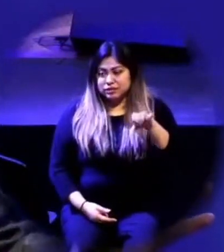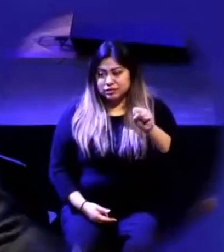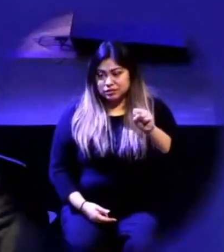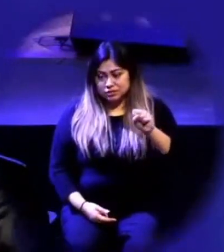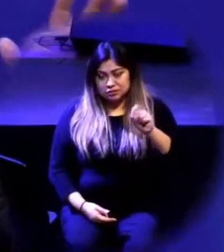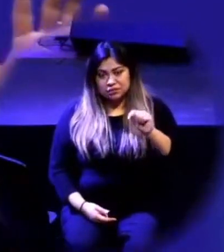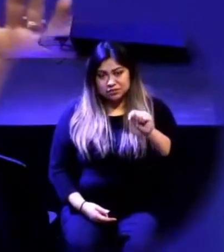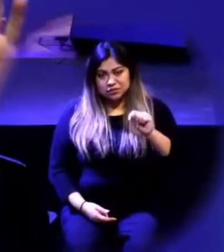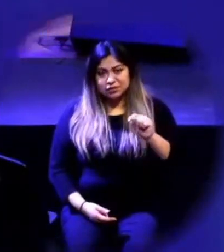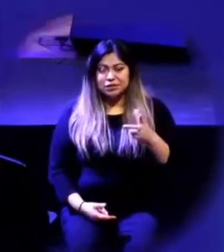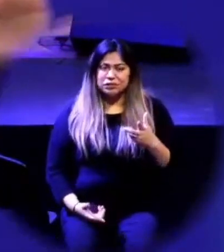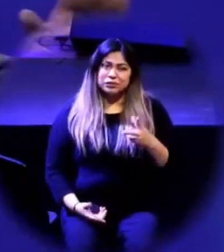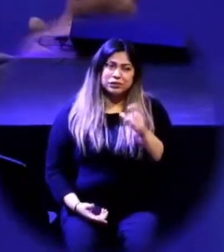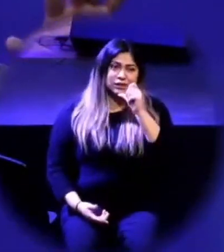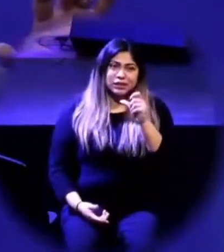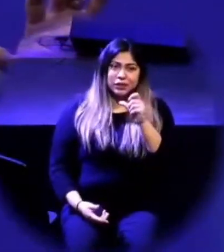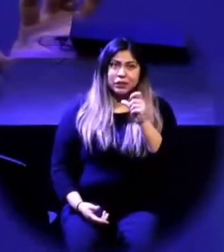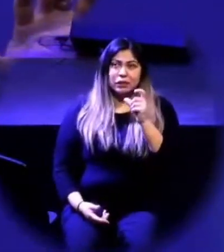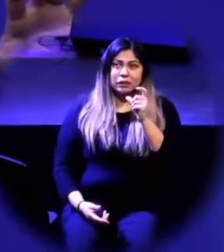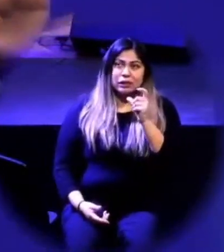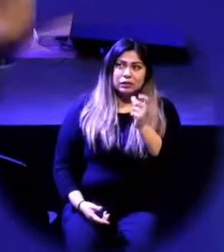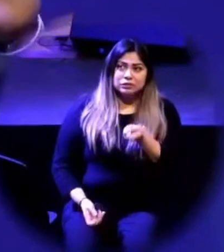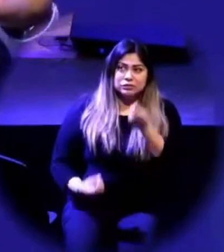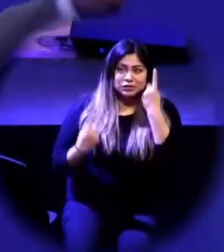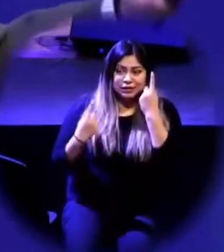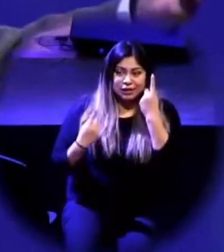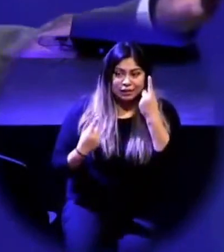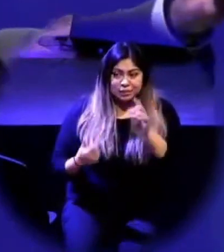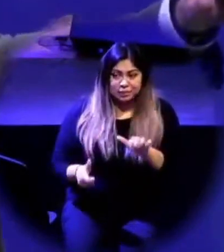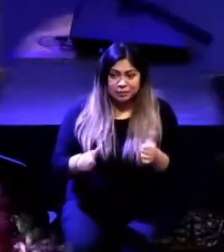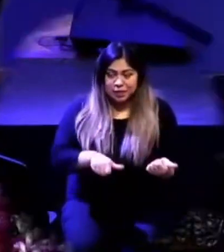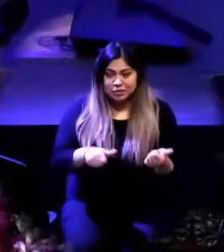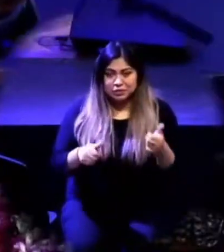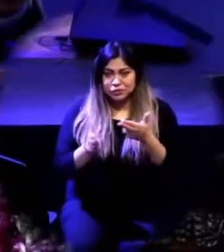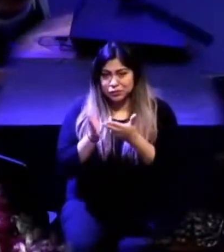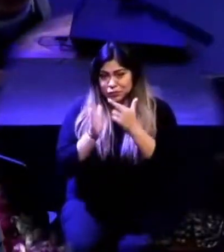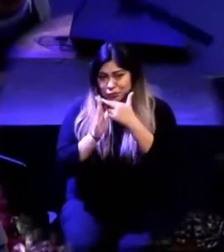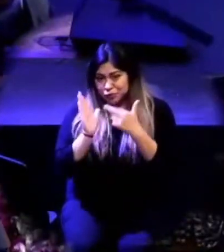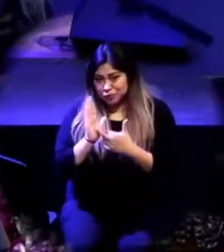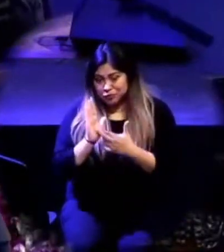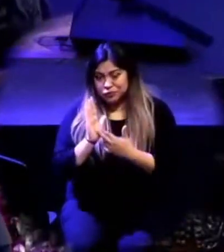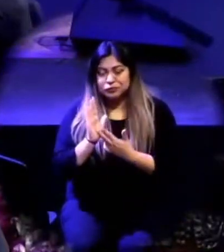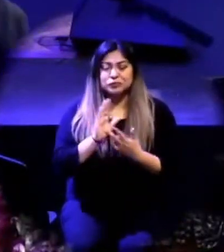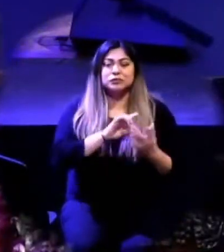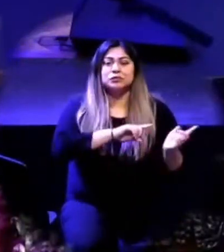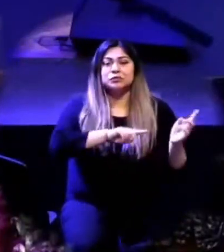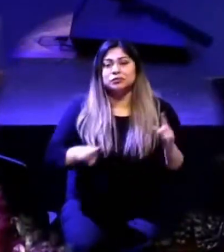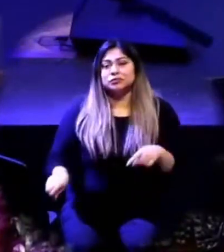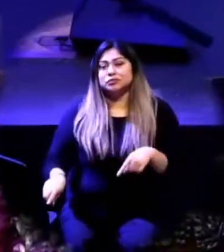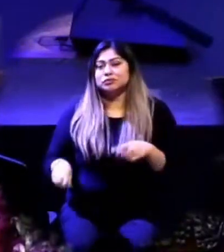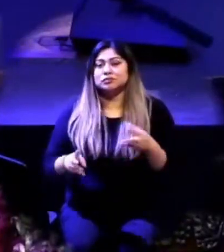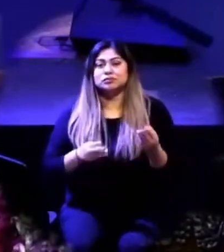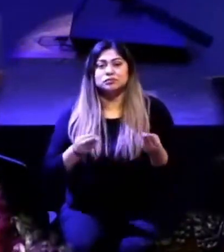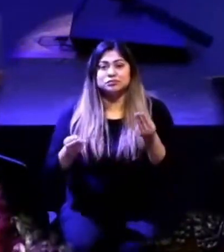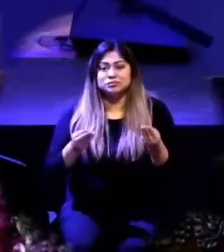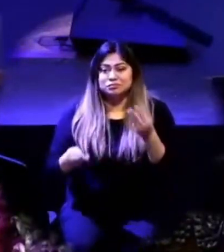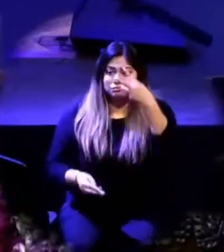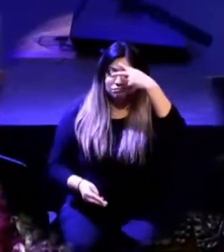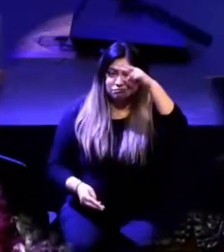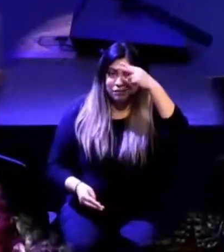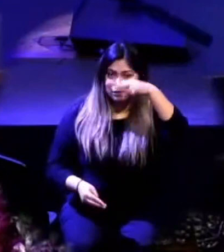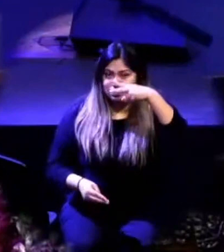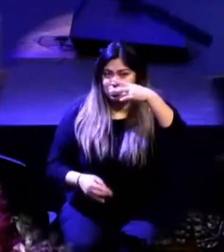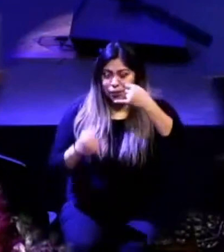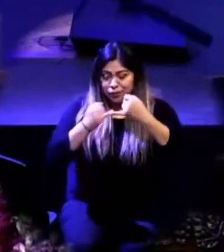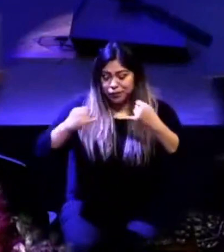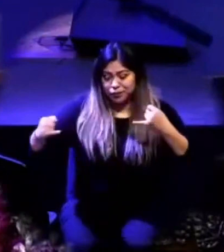things. And so she had gone with our church family on a mission trip down to the border of Mexico. This was several years ago, and they had done